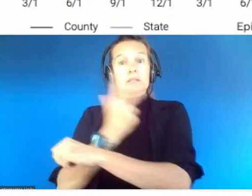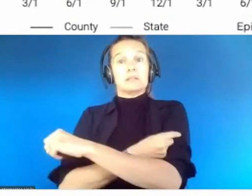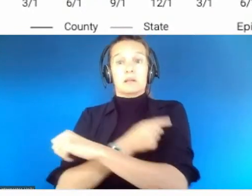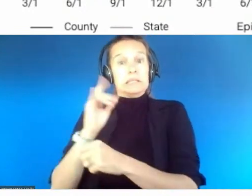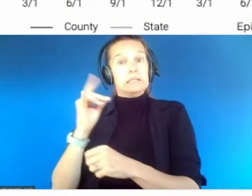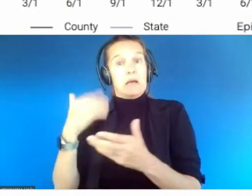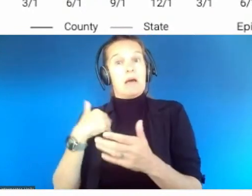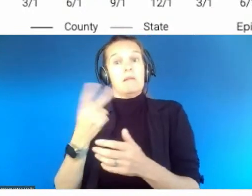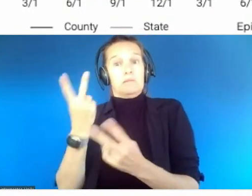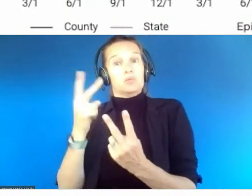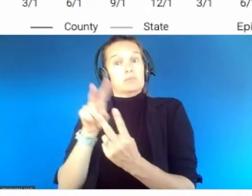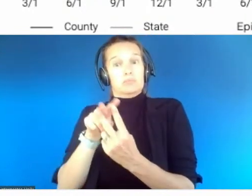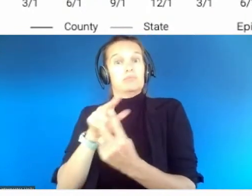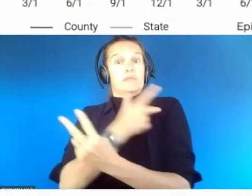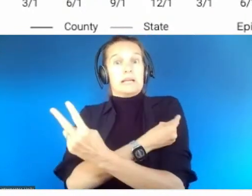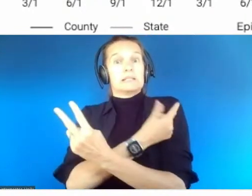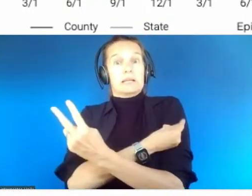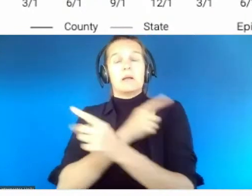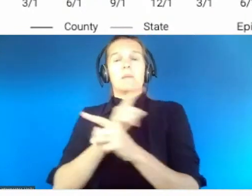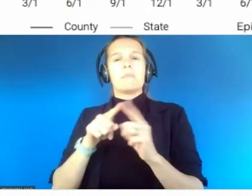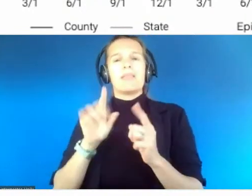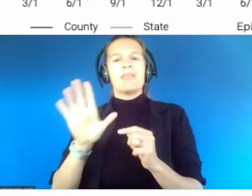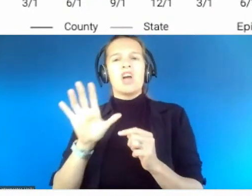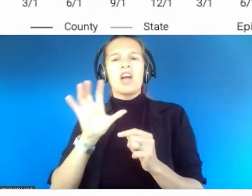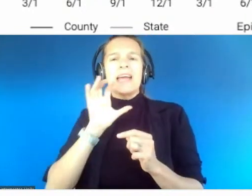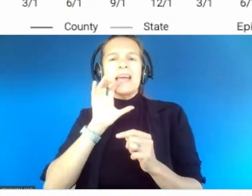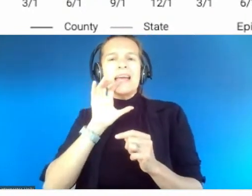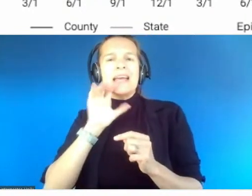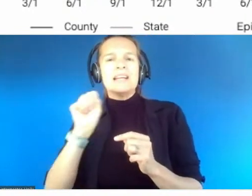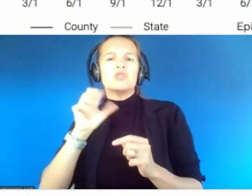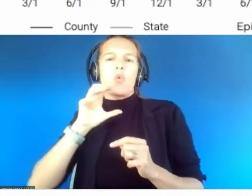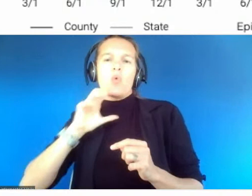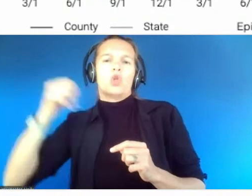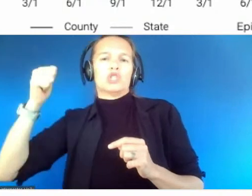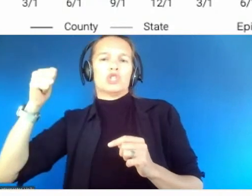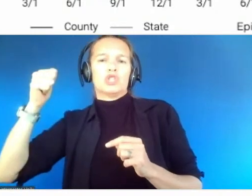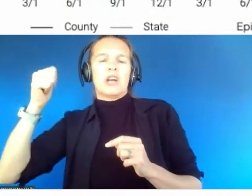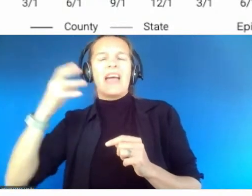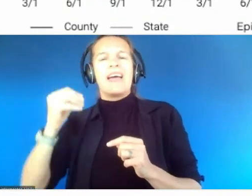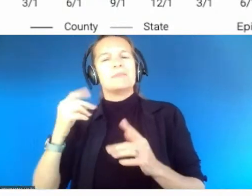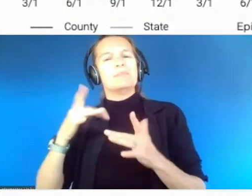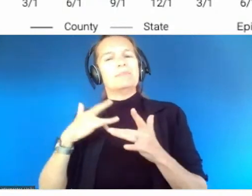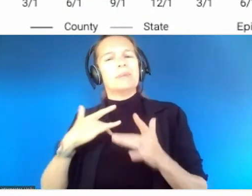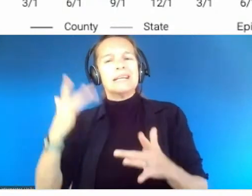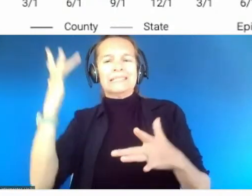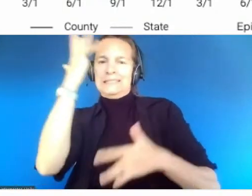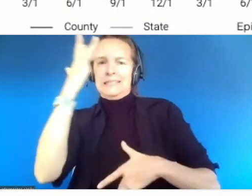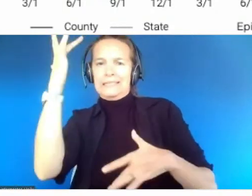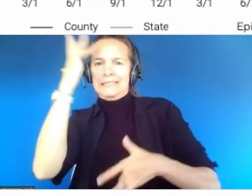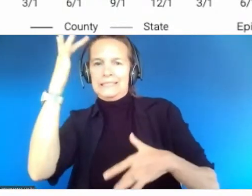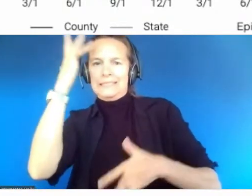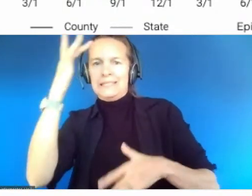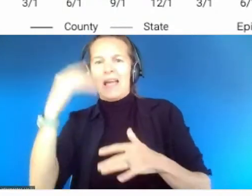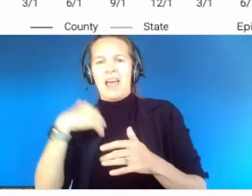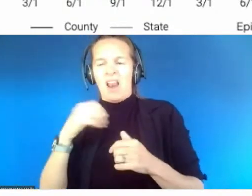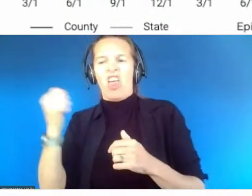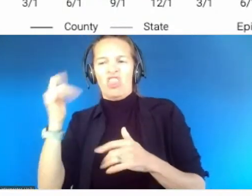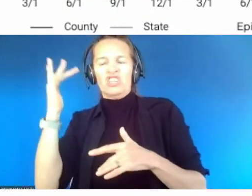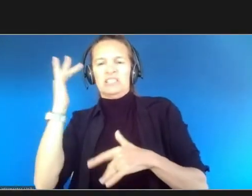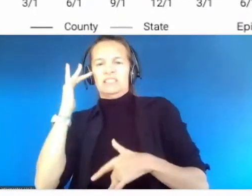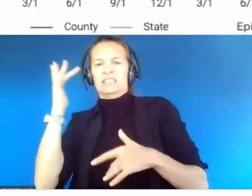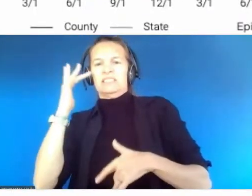total age range was significantly elevated, and their comorbidities compared to those who were not